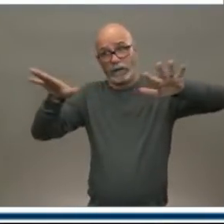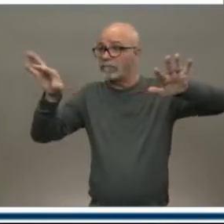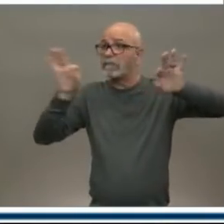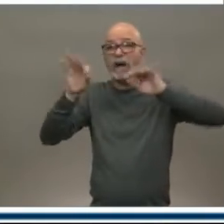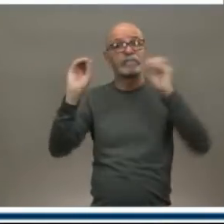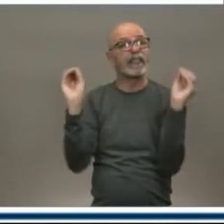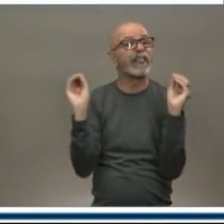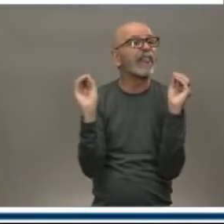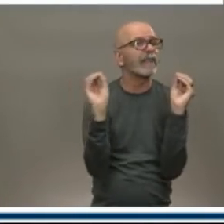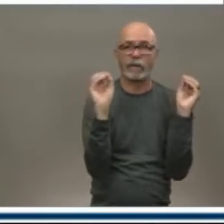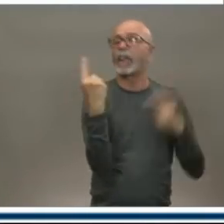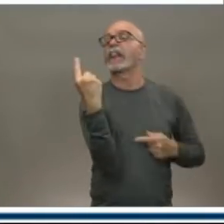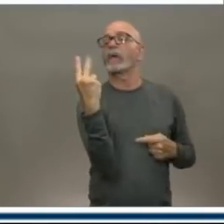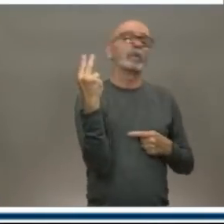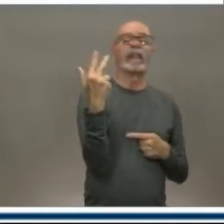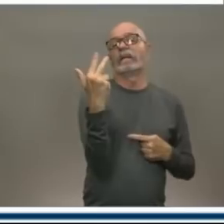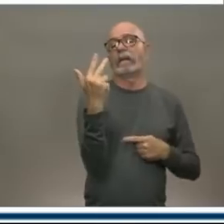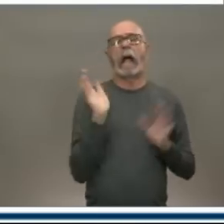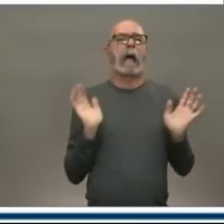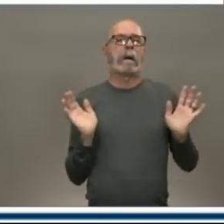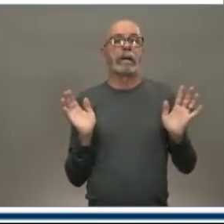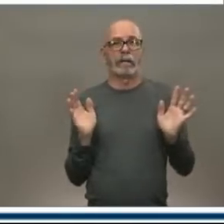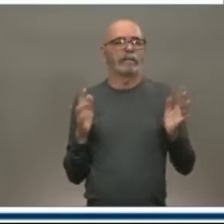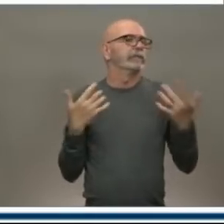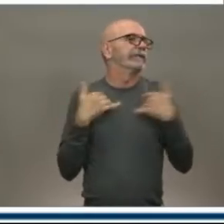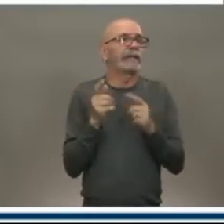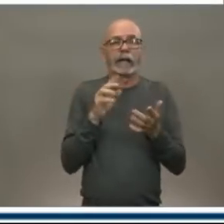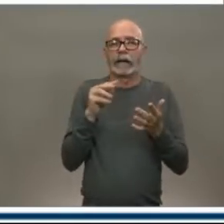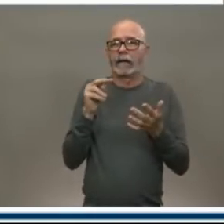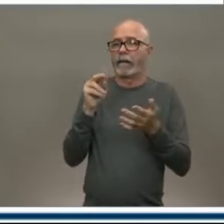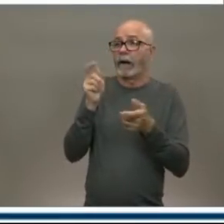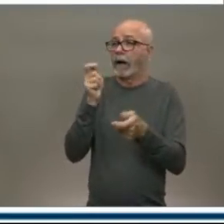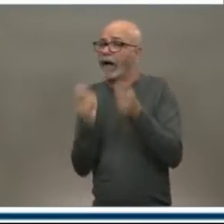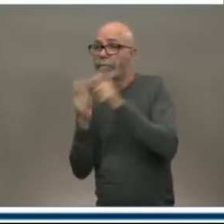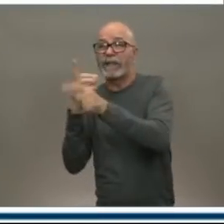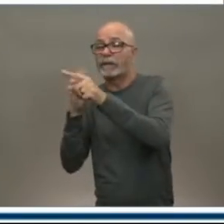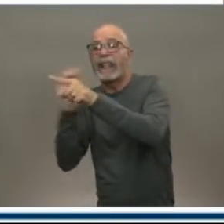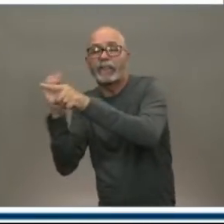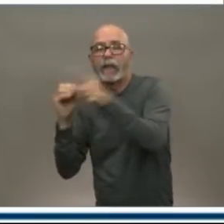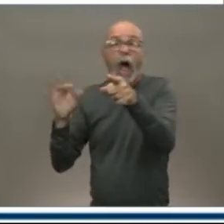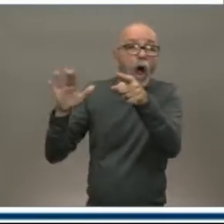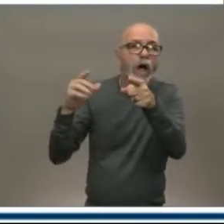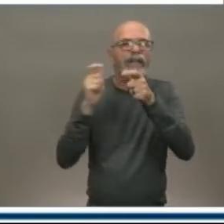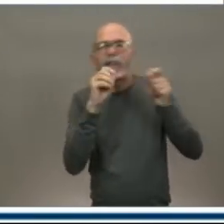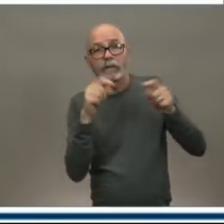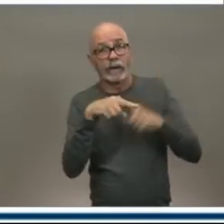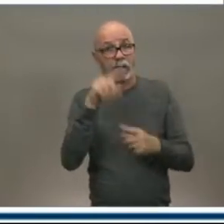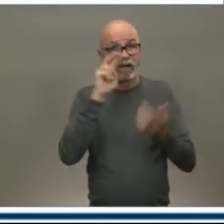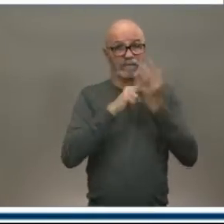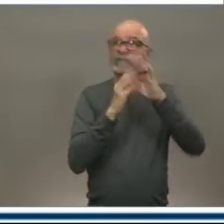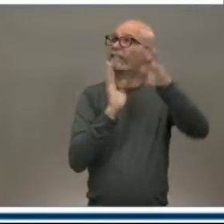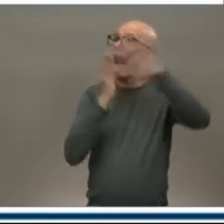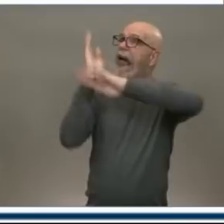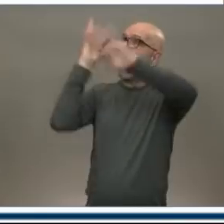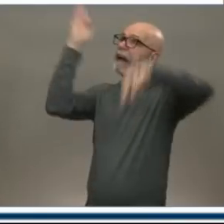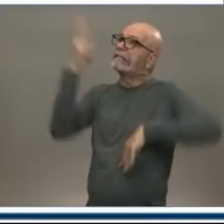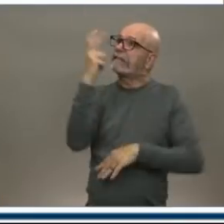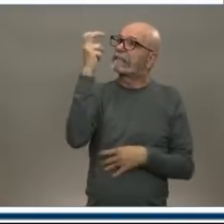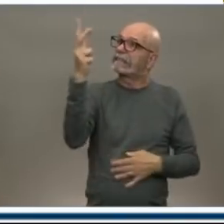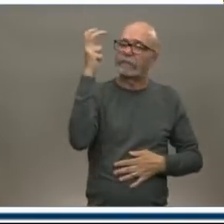So it's constantly kind of in flux, but not large numbers. We're not missing hundreds of